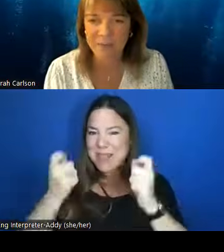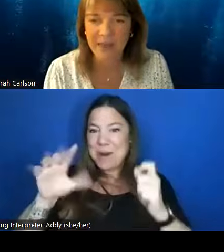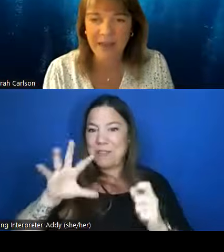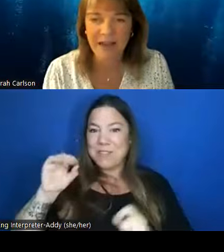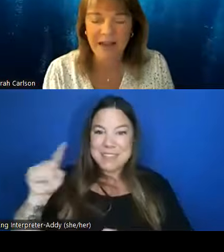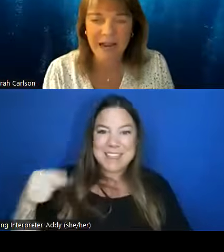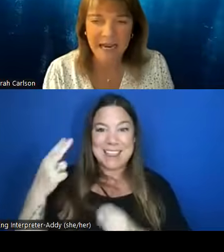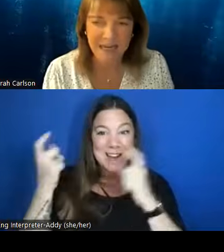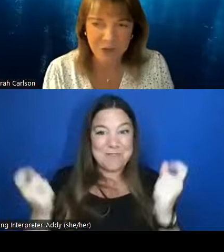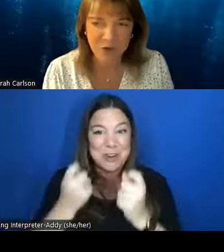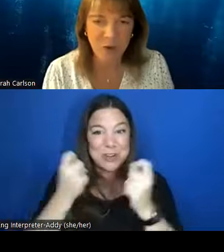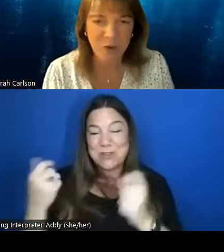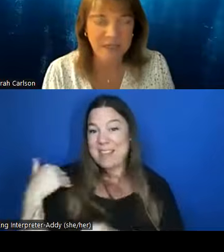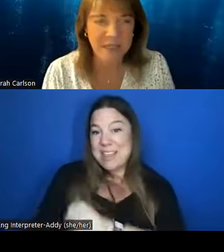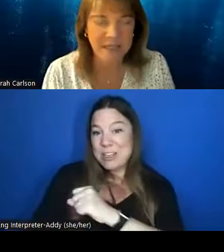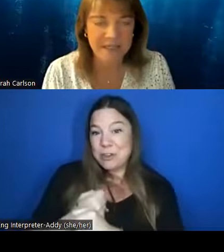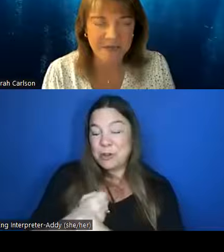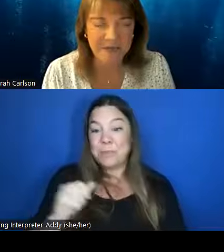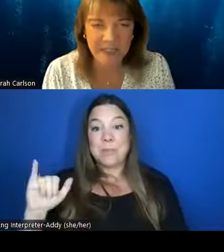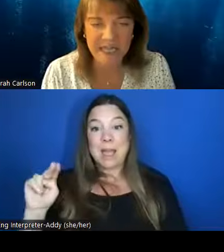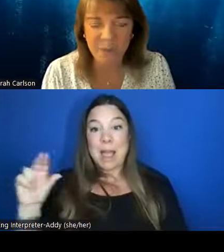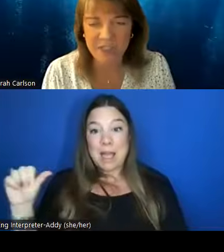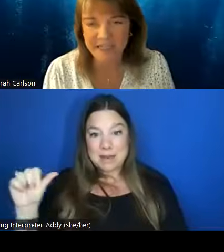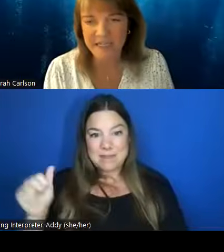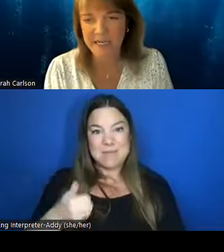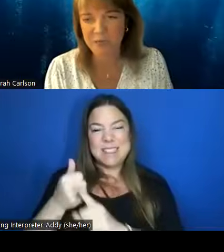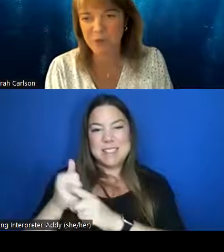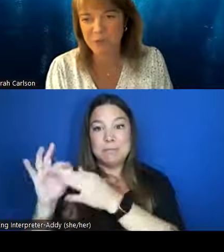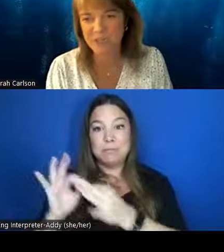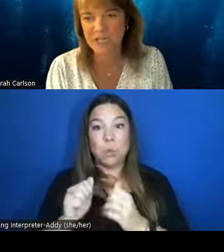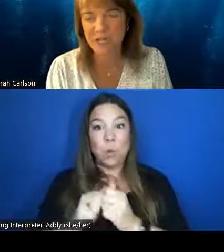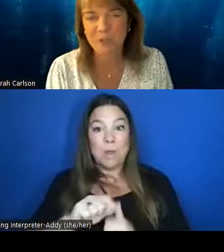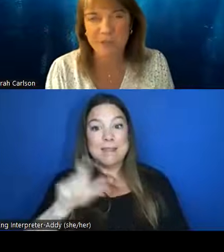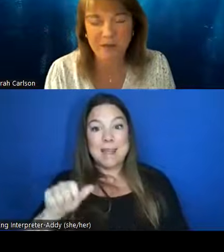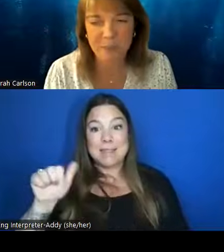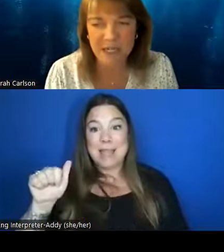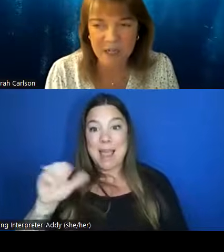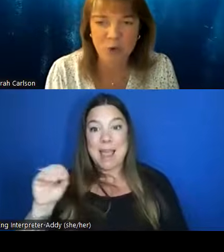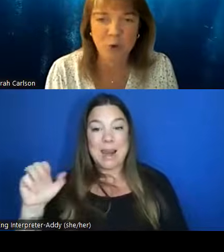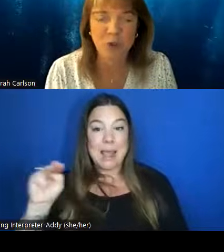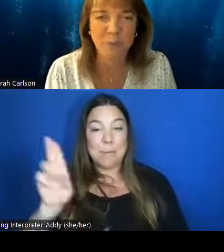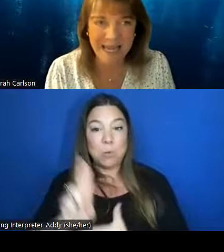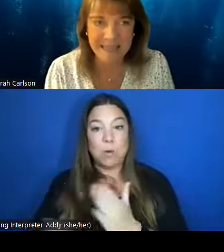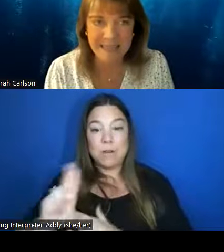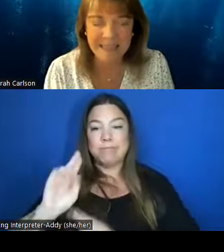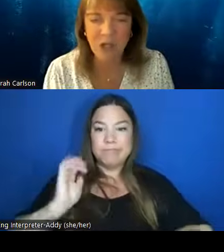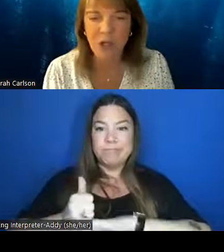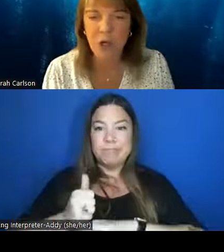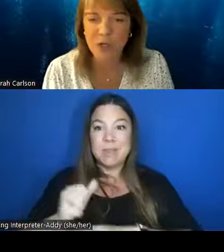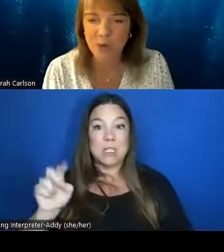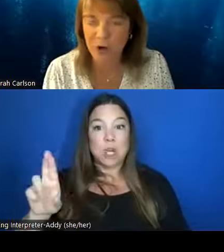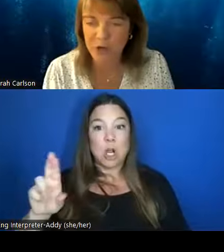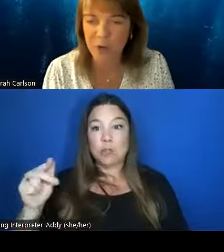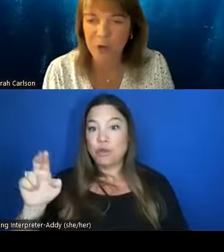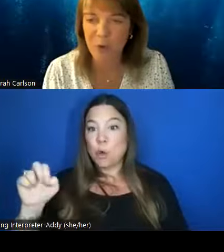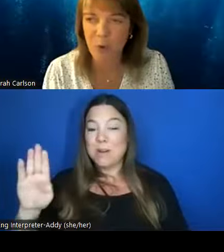year. INA, as you know, is affiliated with Texas A&M University and was founded by Dr. George Bass, who